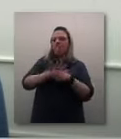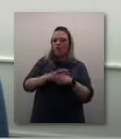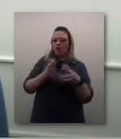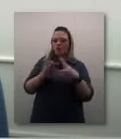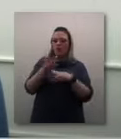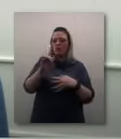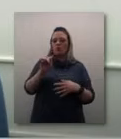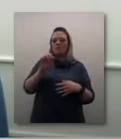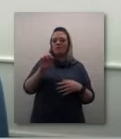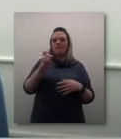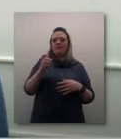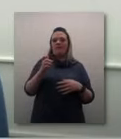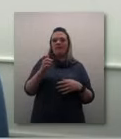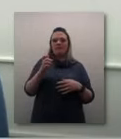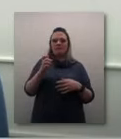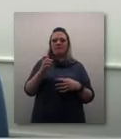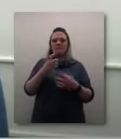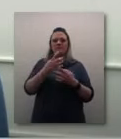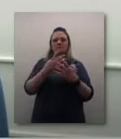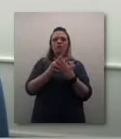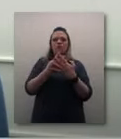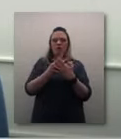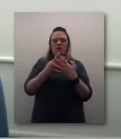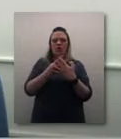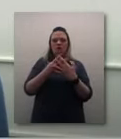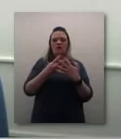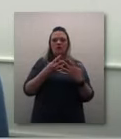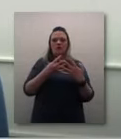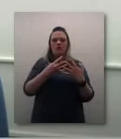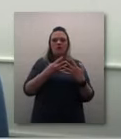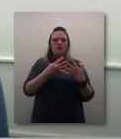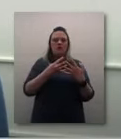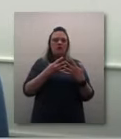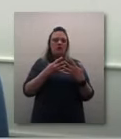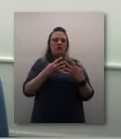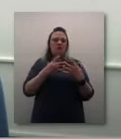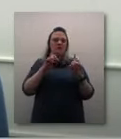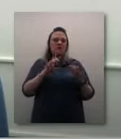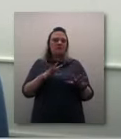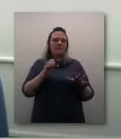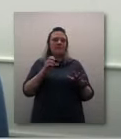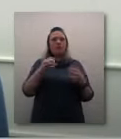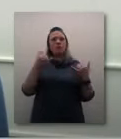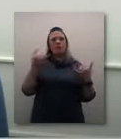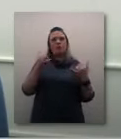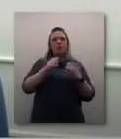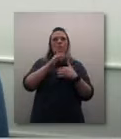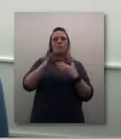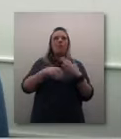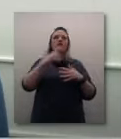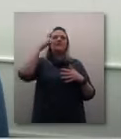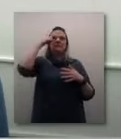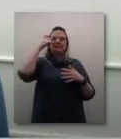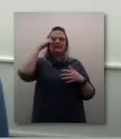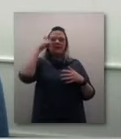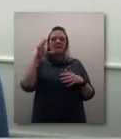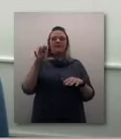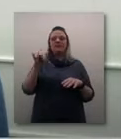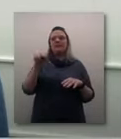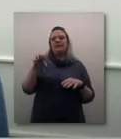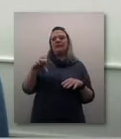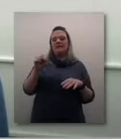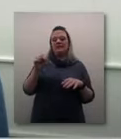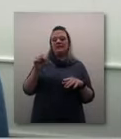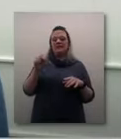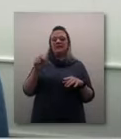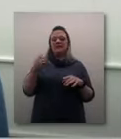toxicology. So the where we are now is with all the suspected cases, we don't know that